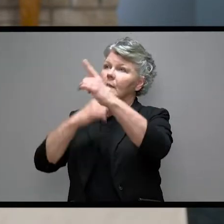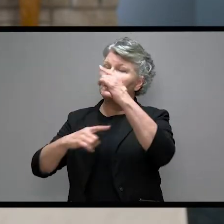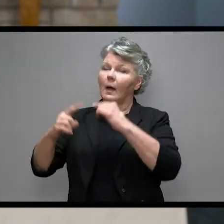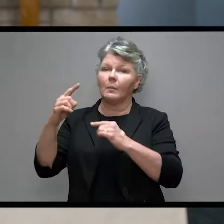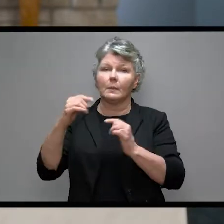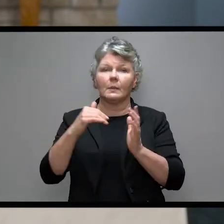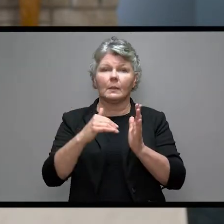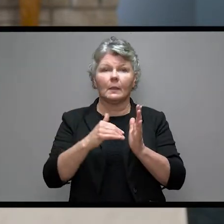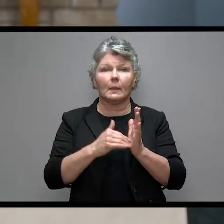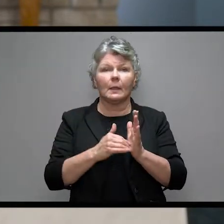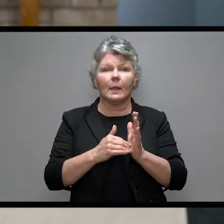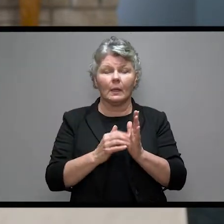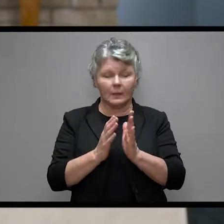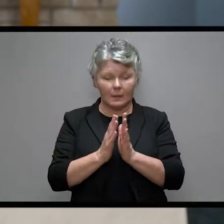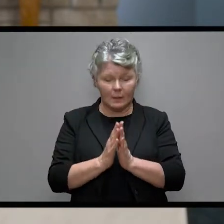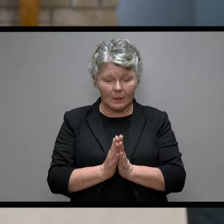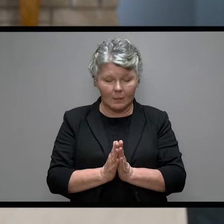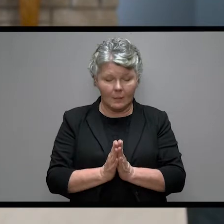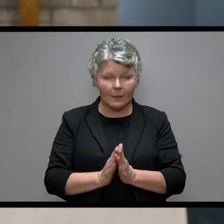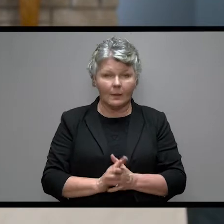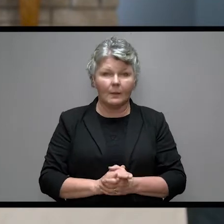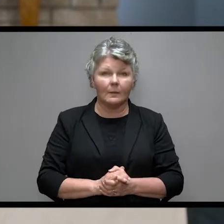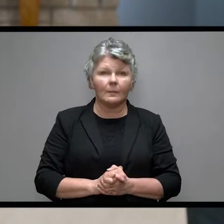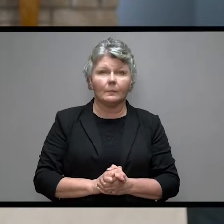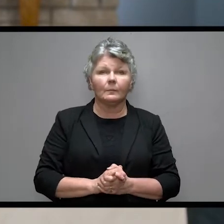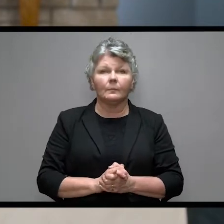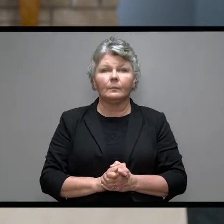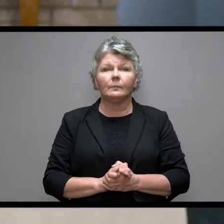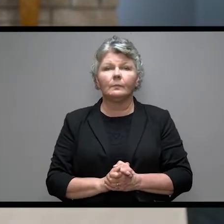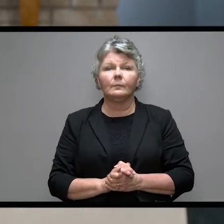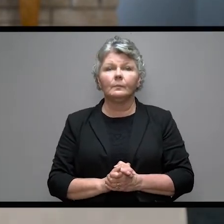of our Lord Jesus Christ. Amen.